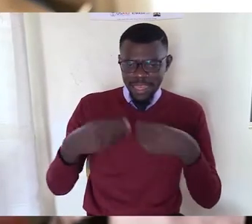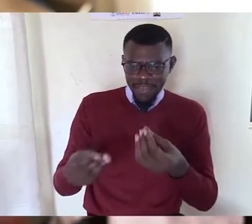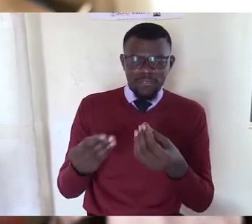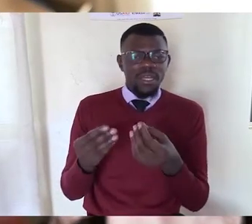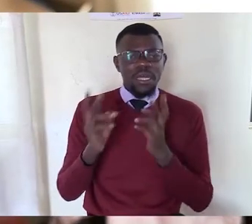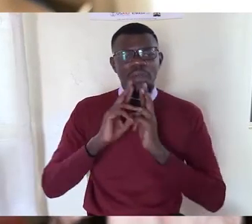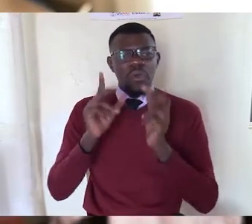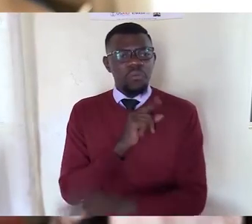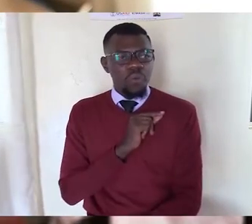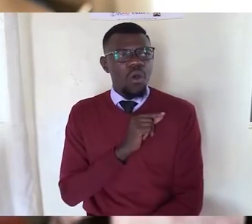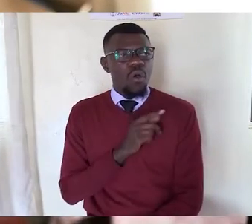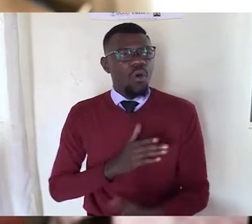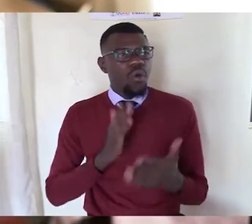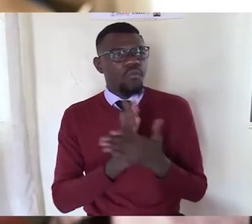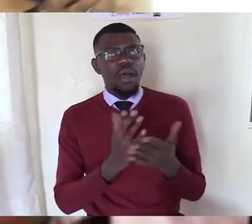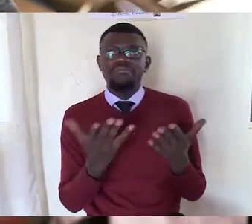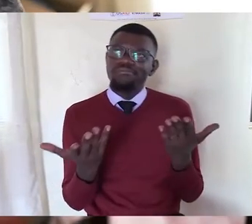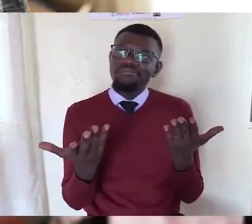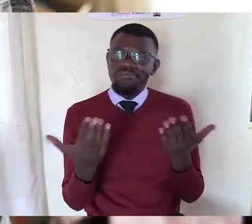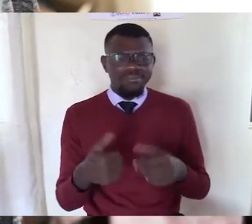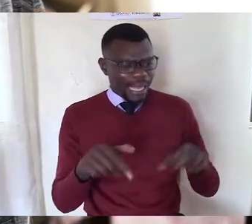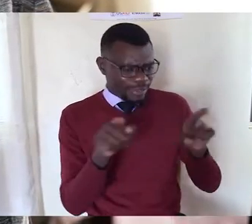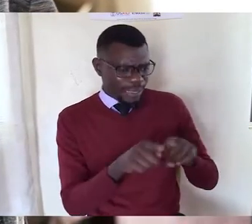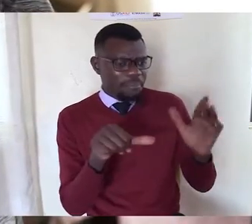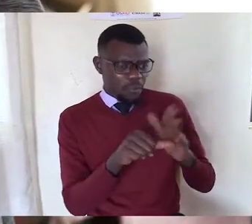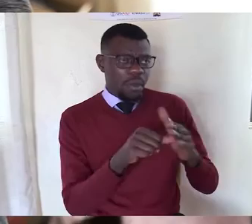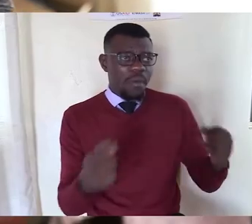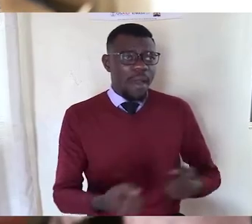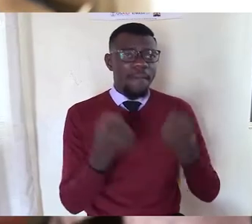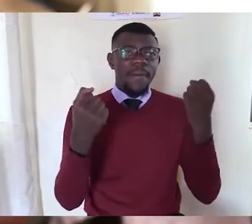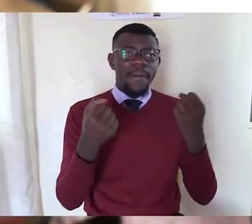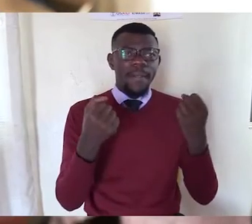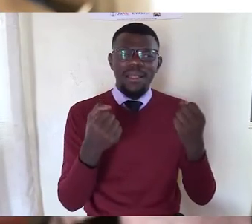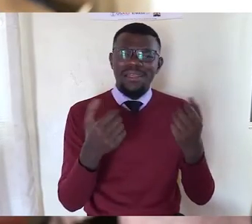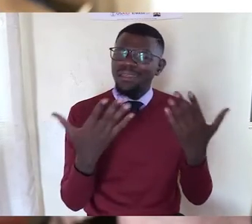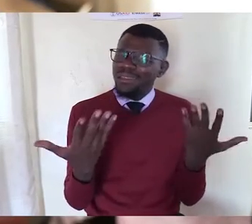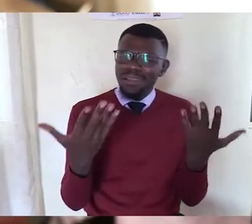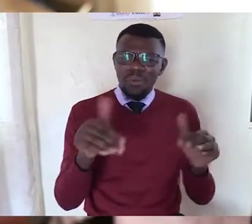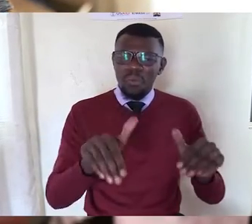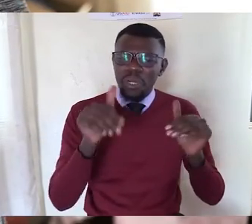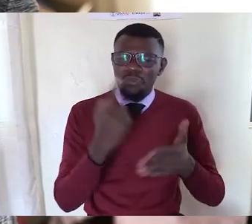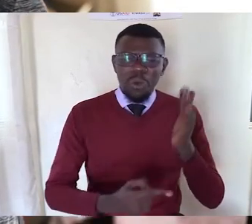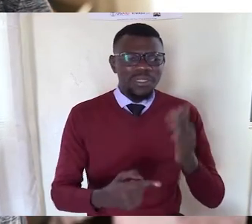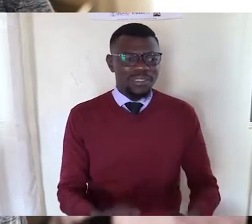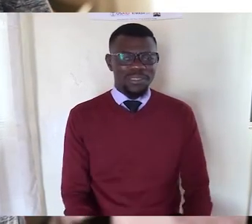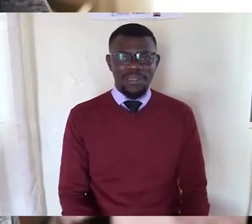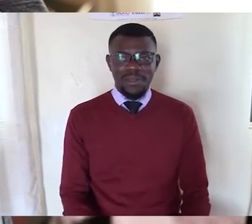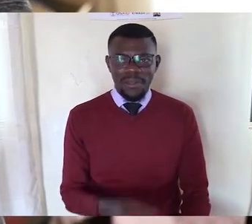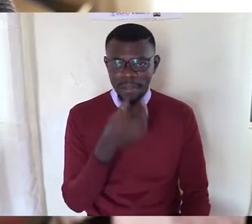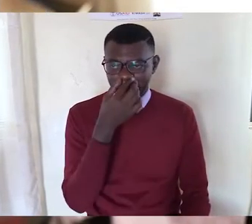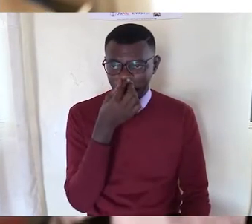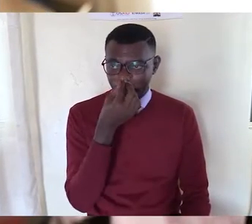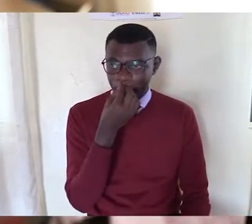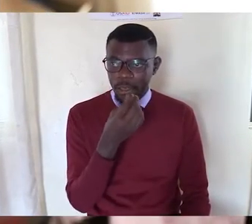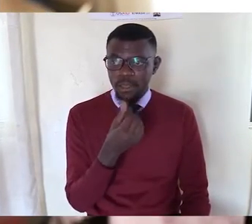findings that confirm almost a similar pattern. Kwani jamani, ni nini ingine natakikana? Ikiwa